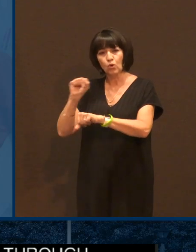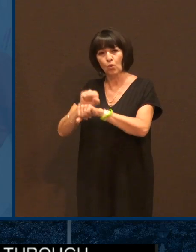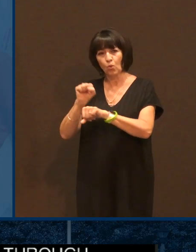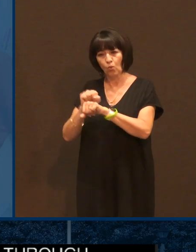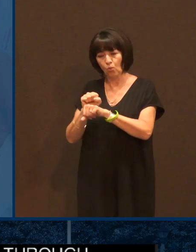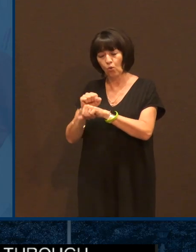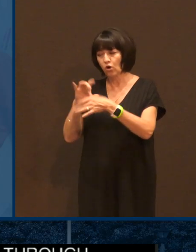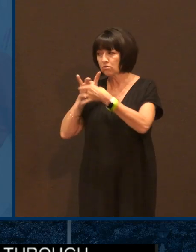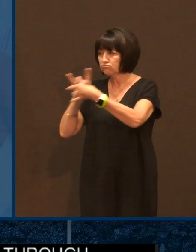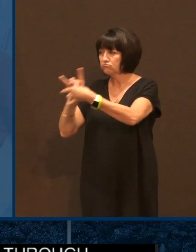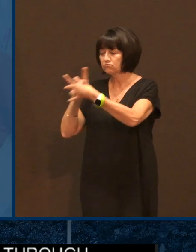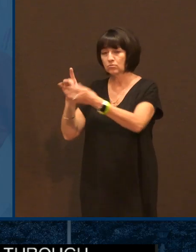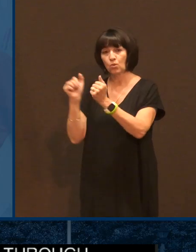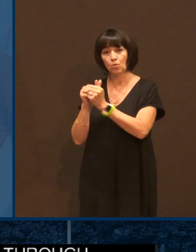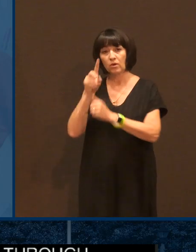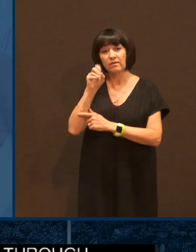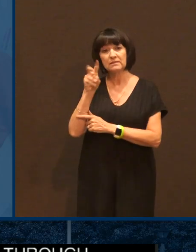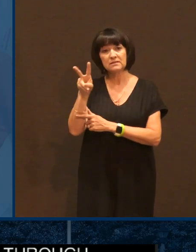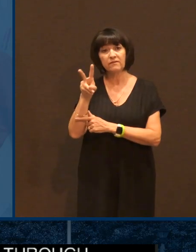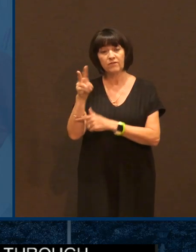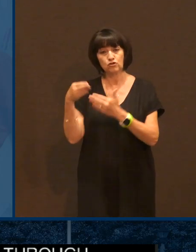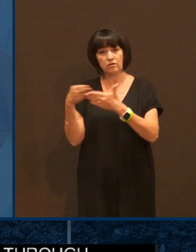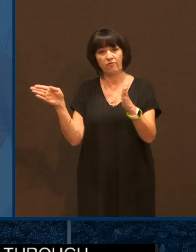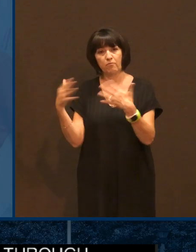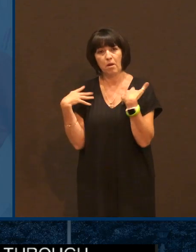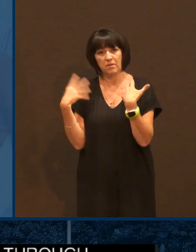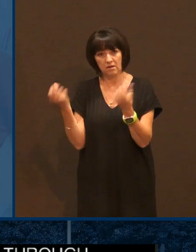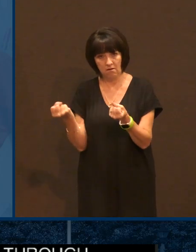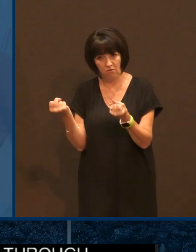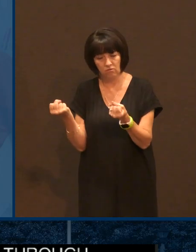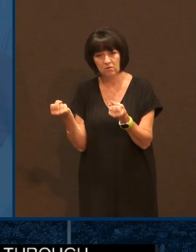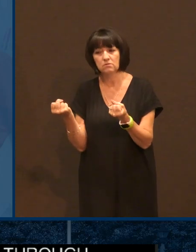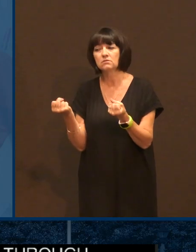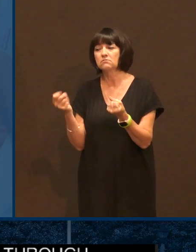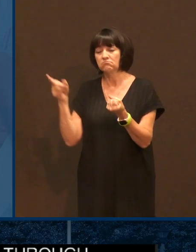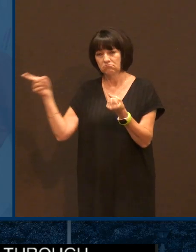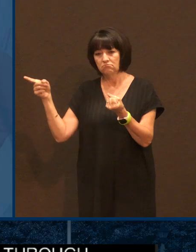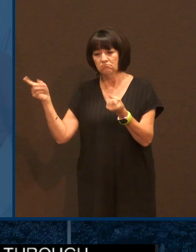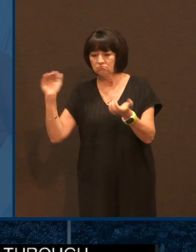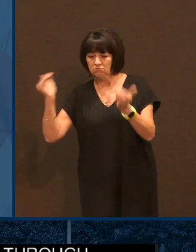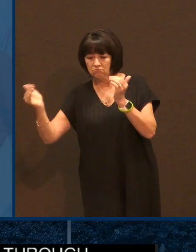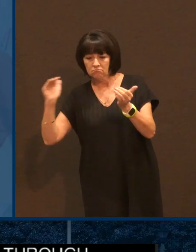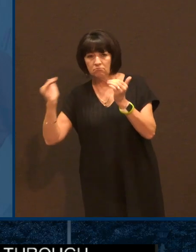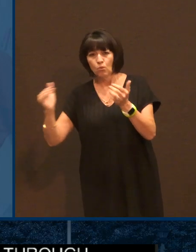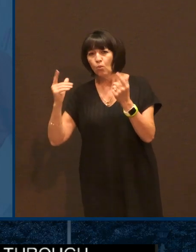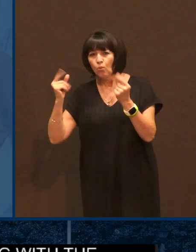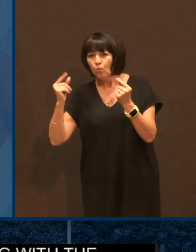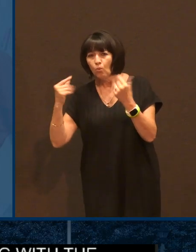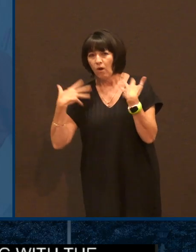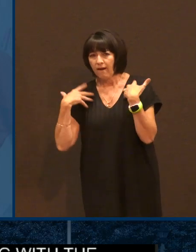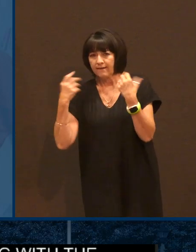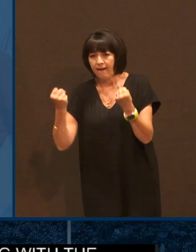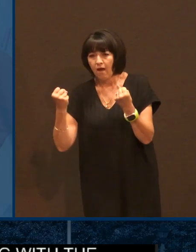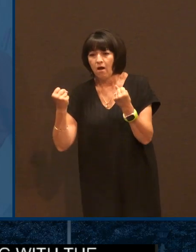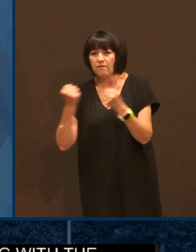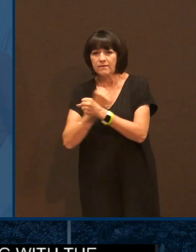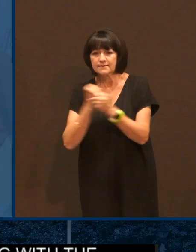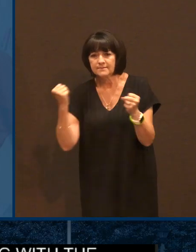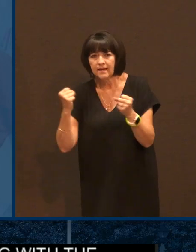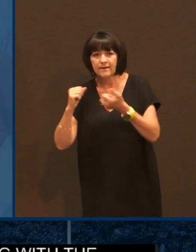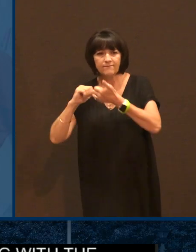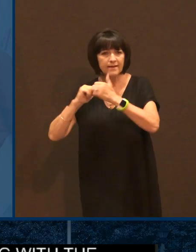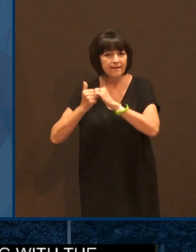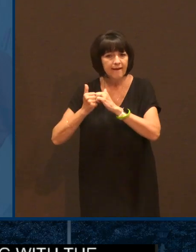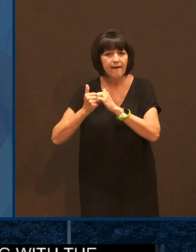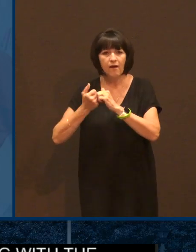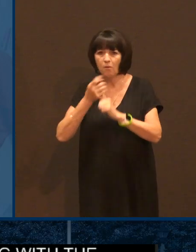Health to test them against the public health safety measures. And so the